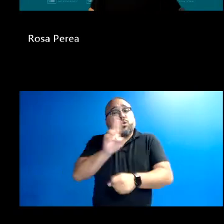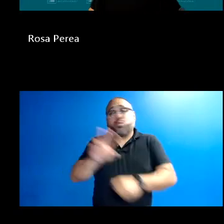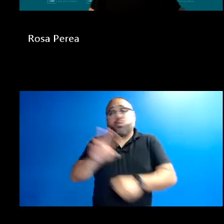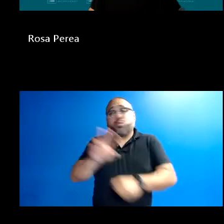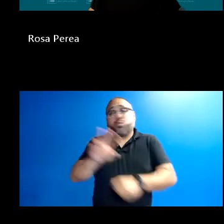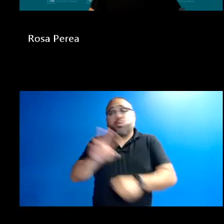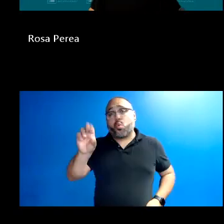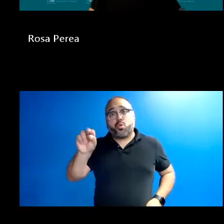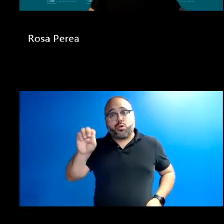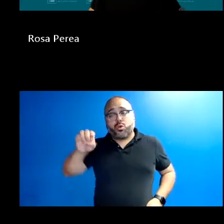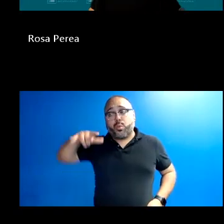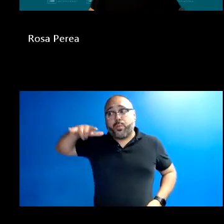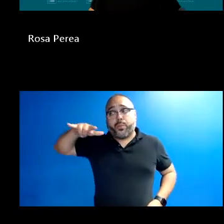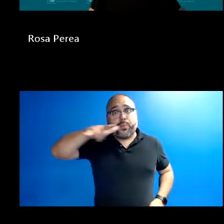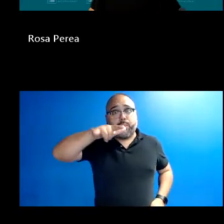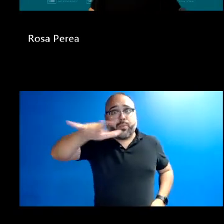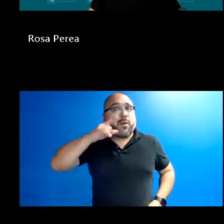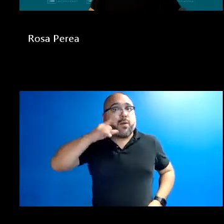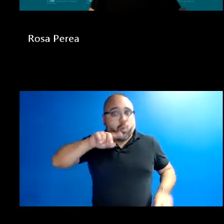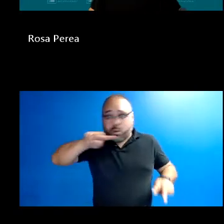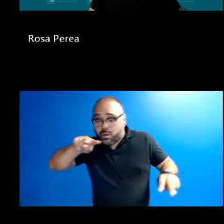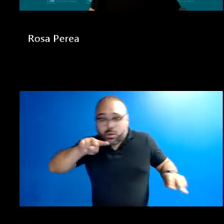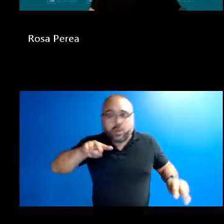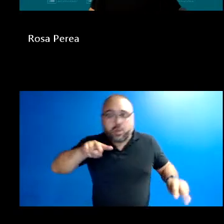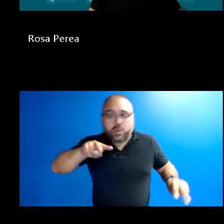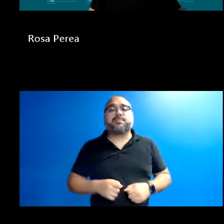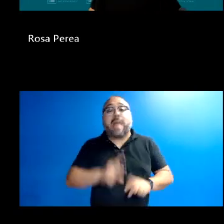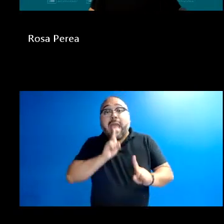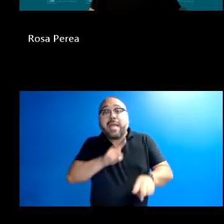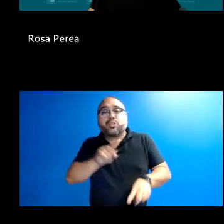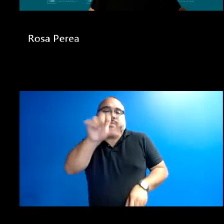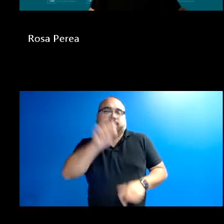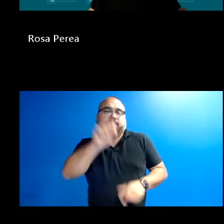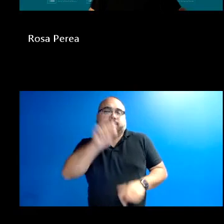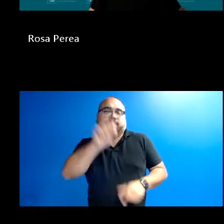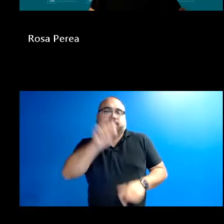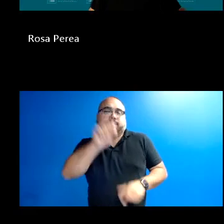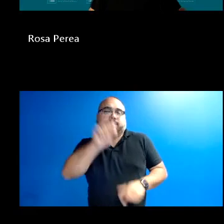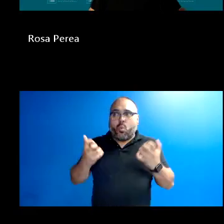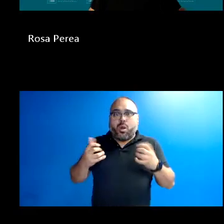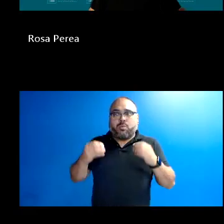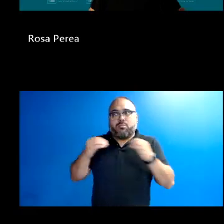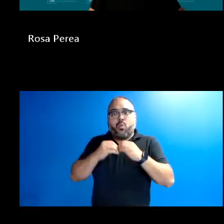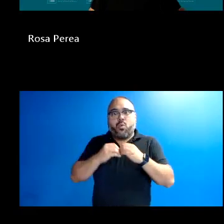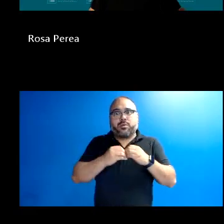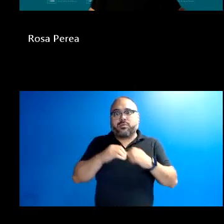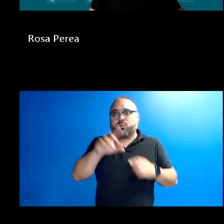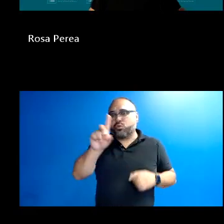Yeah, they absolutely are used for patrols, and that's something that we're looking to expand upon